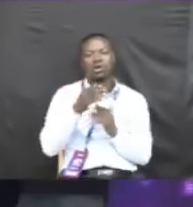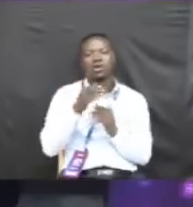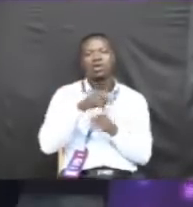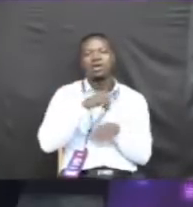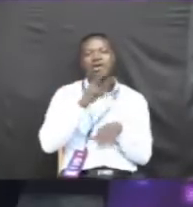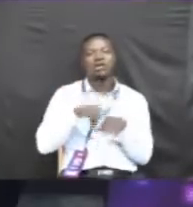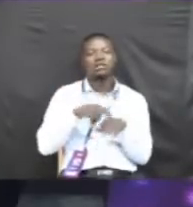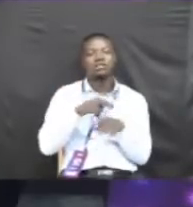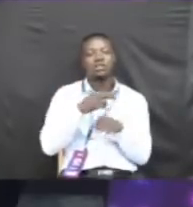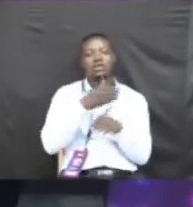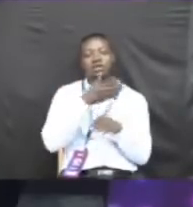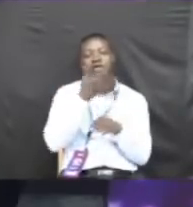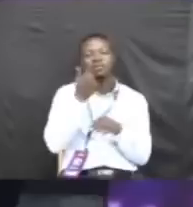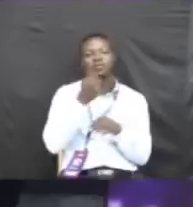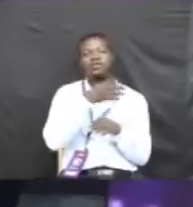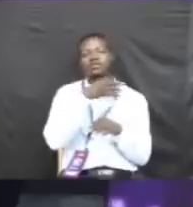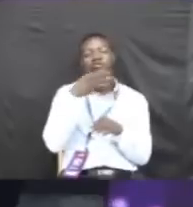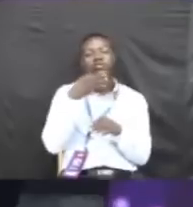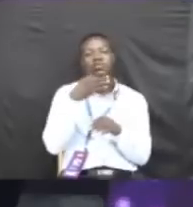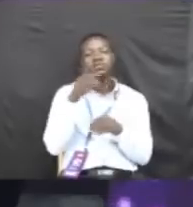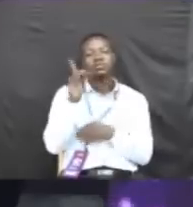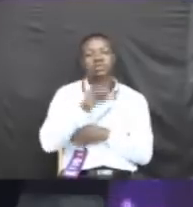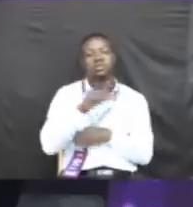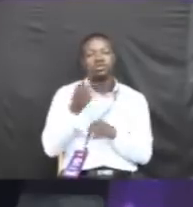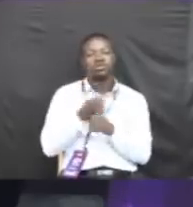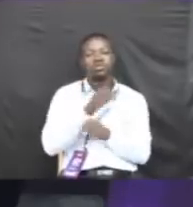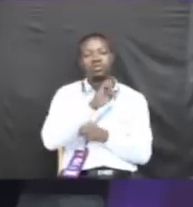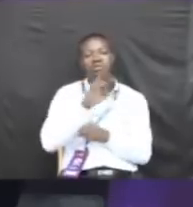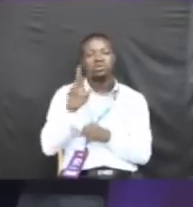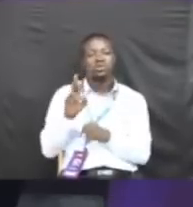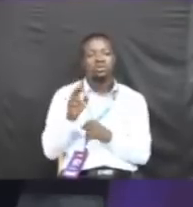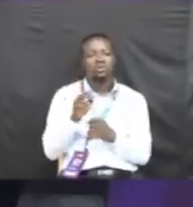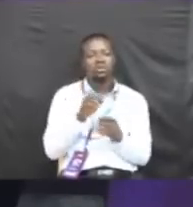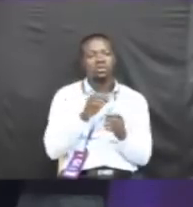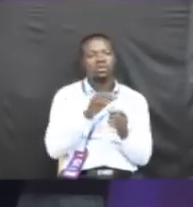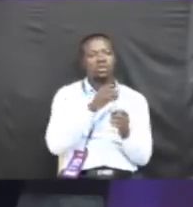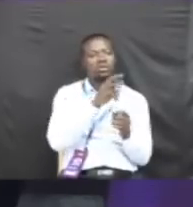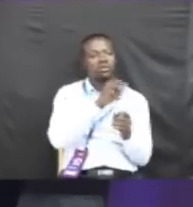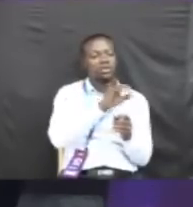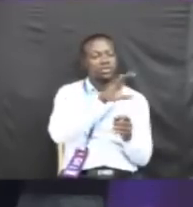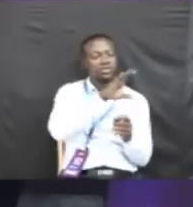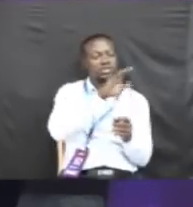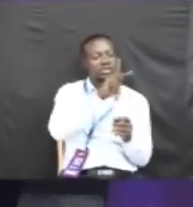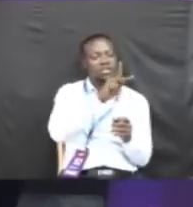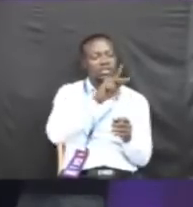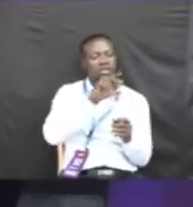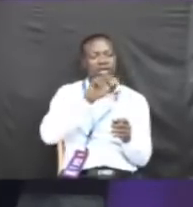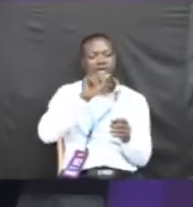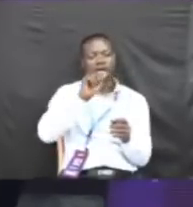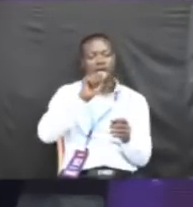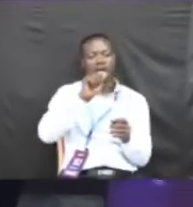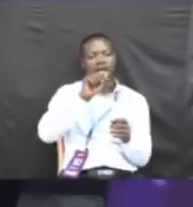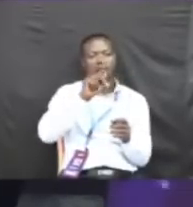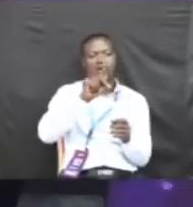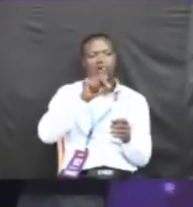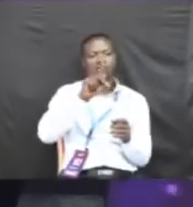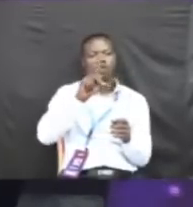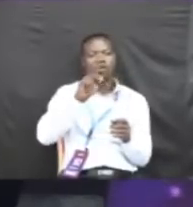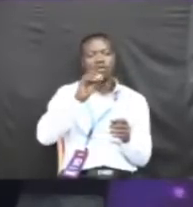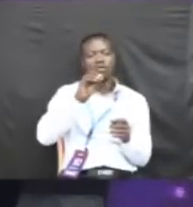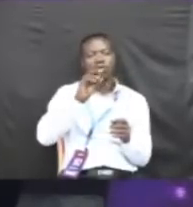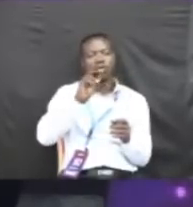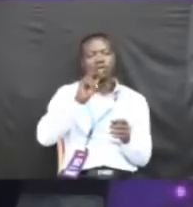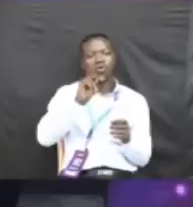Kofuria eastern region Mr. CK AON from Commander District was